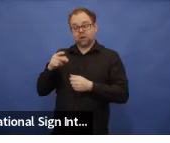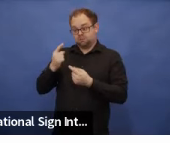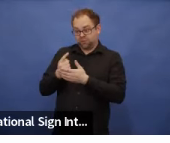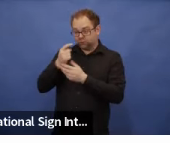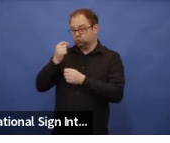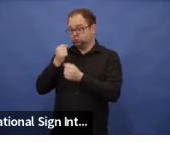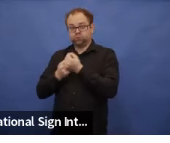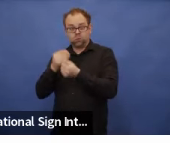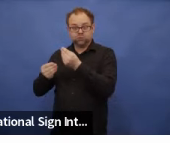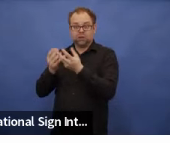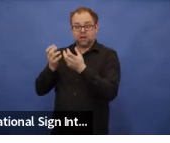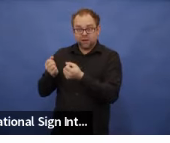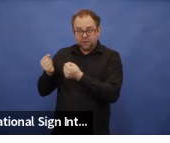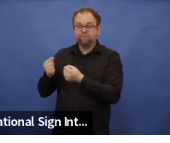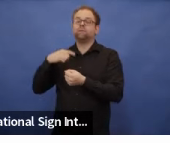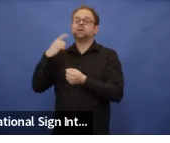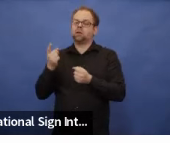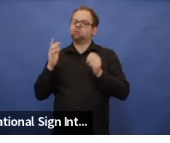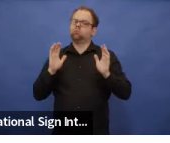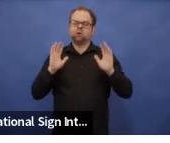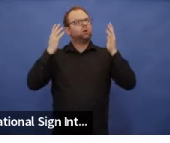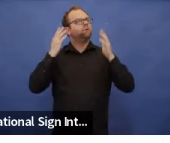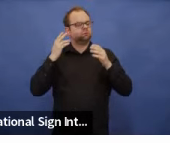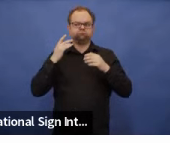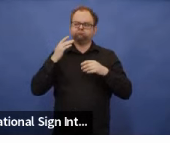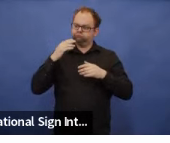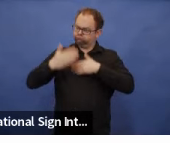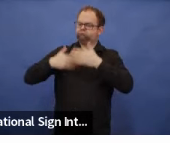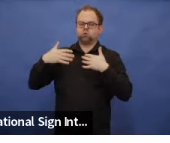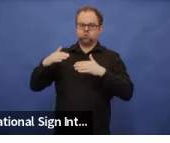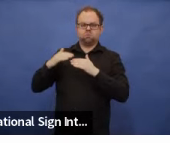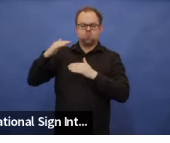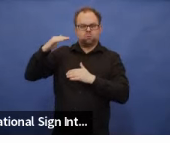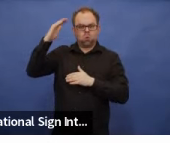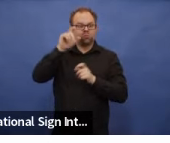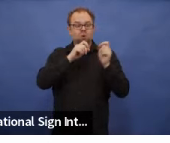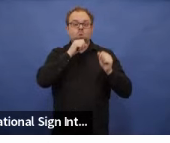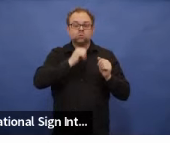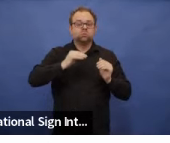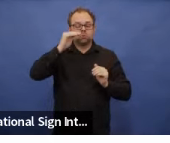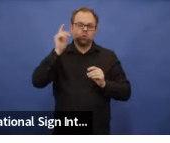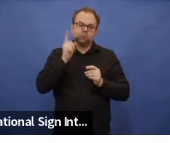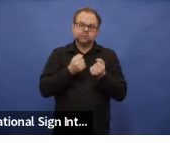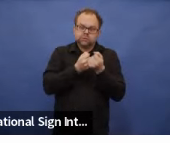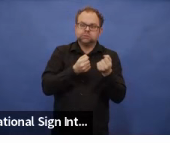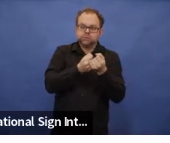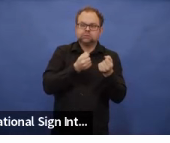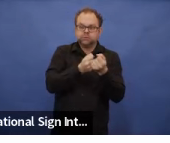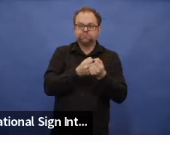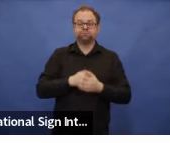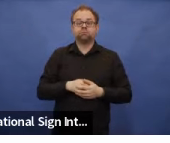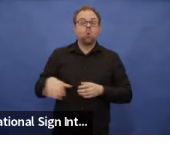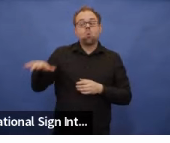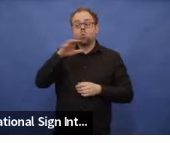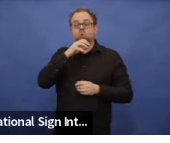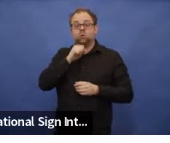do to facilitate their access to employment, to entrepreneurship, to active labor